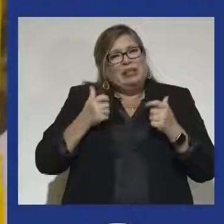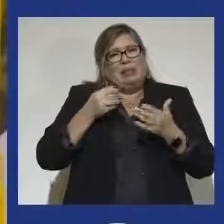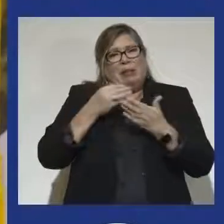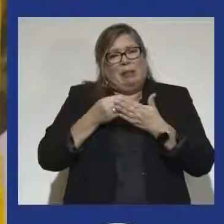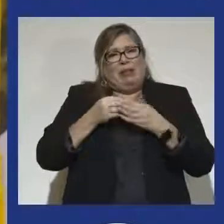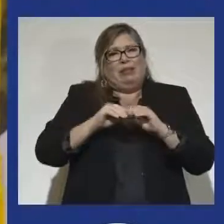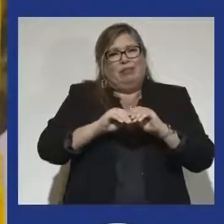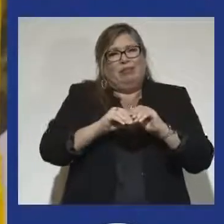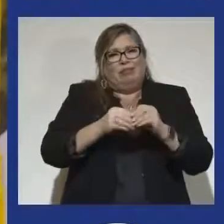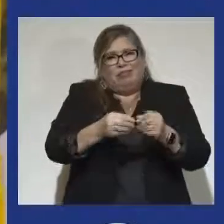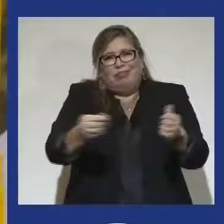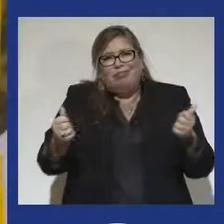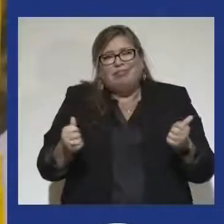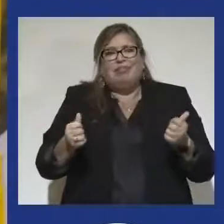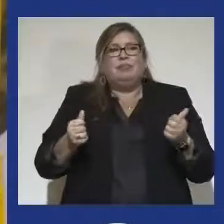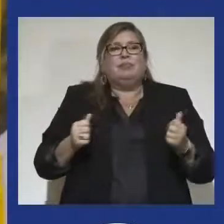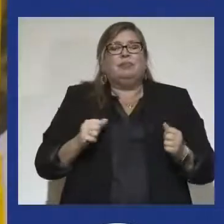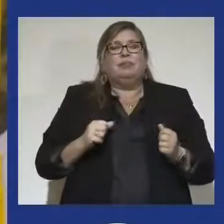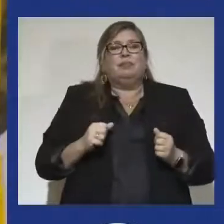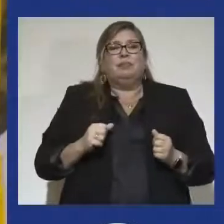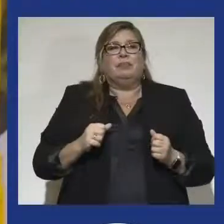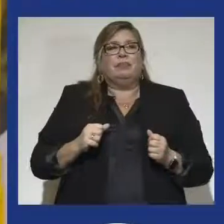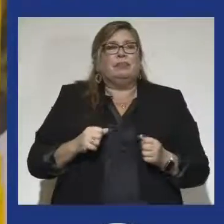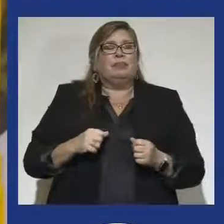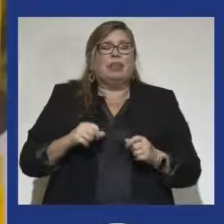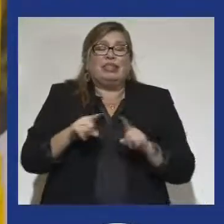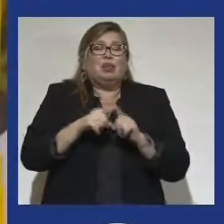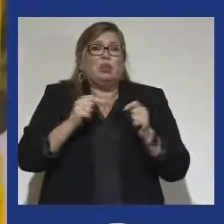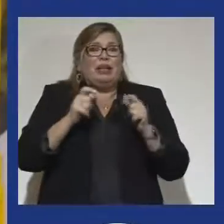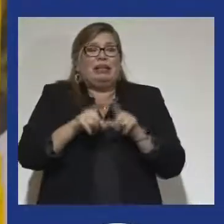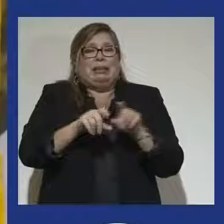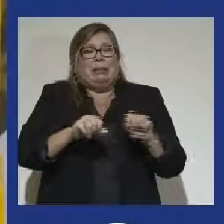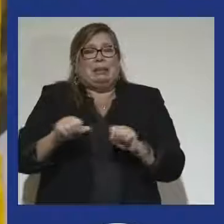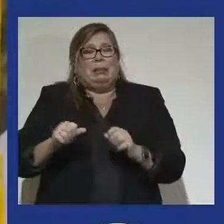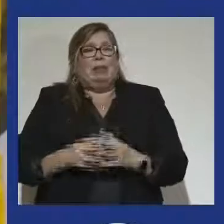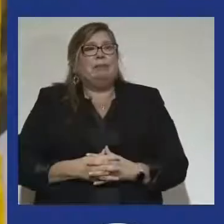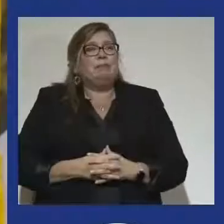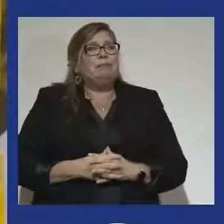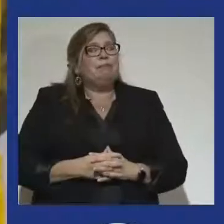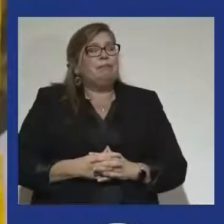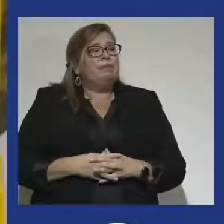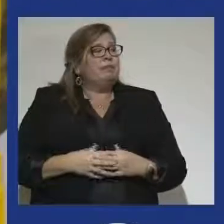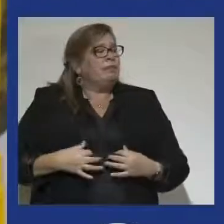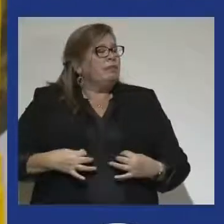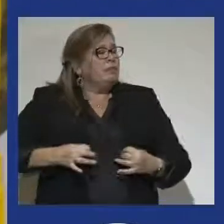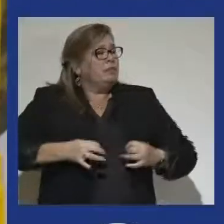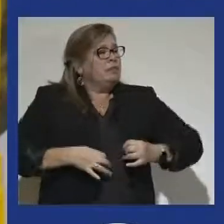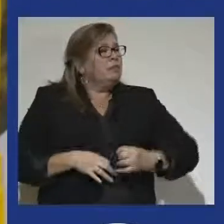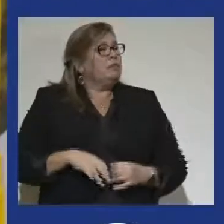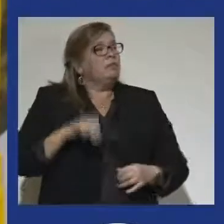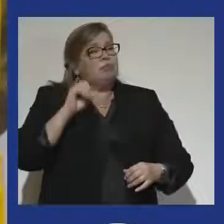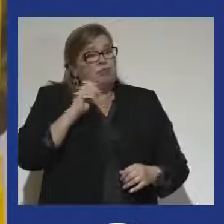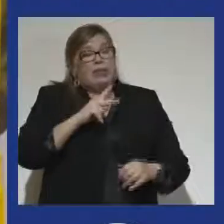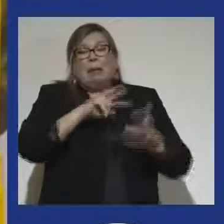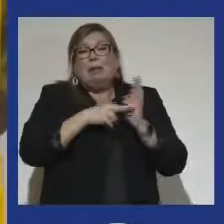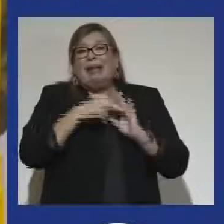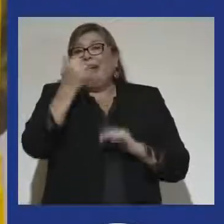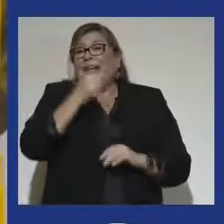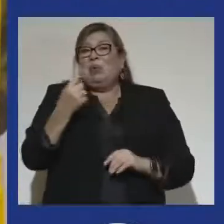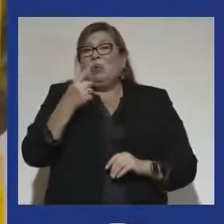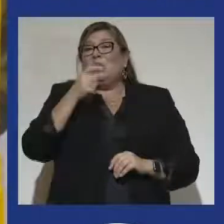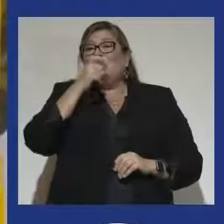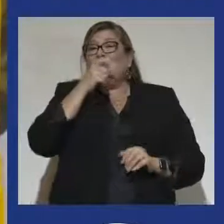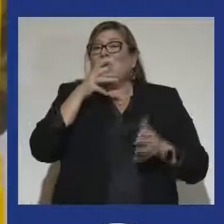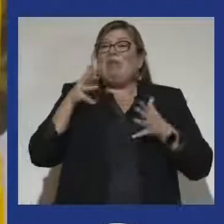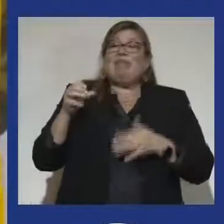and get that stimulus out on the street as quickly as possible. Got it. So at this point, anyone who might be